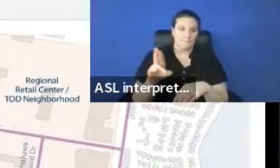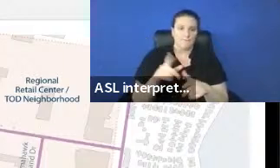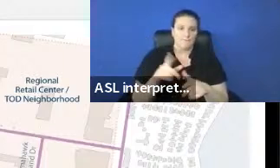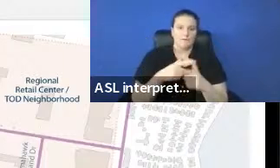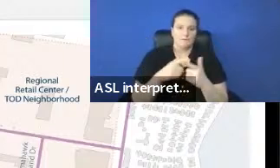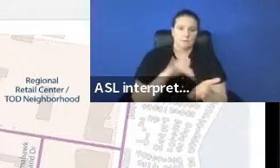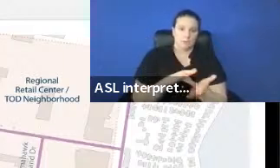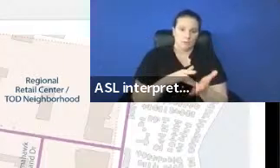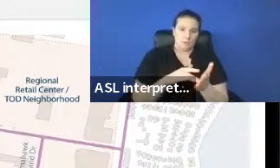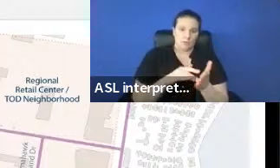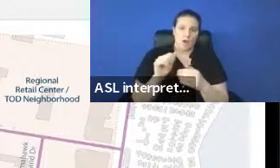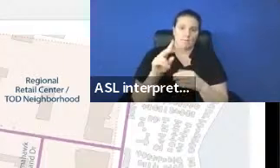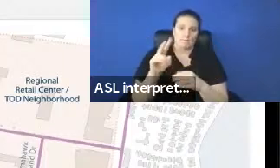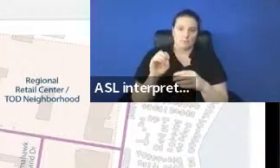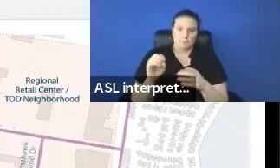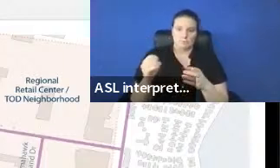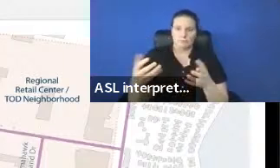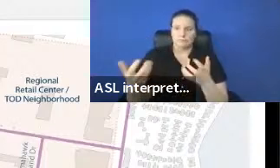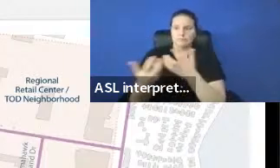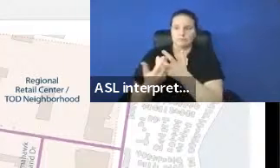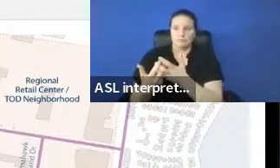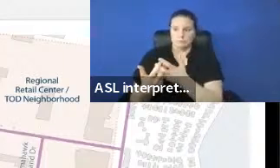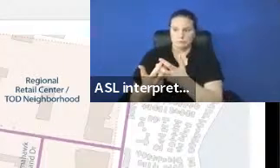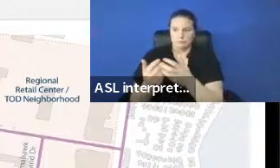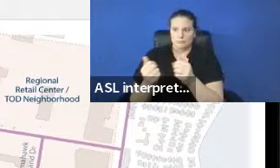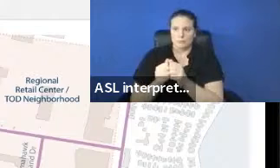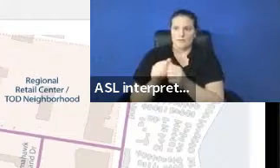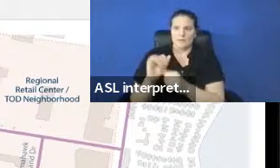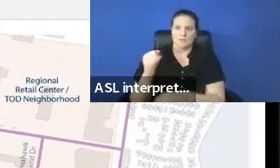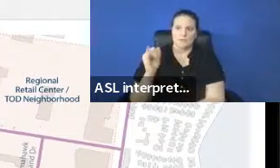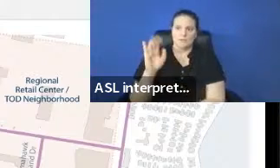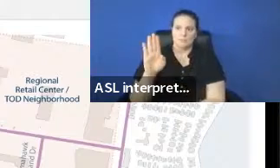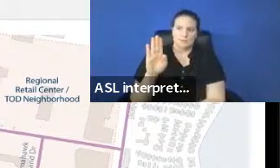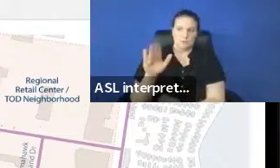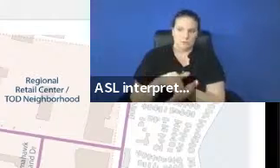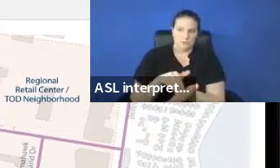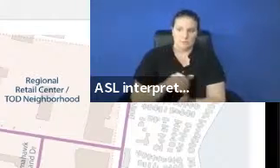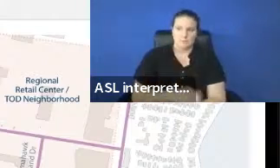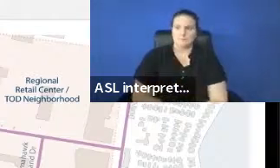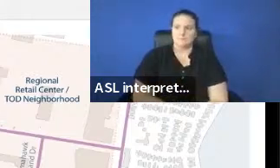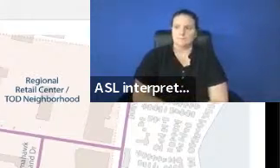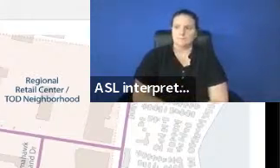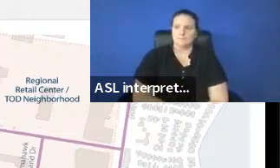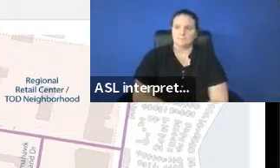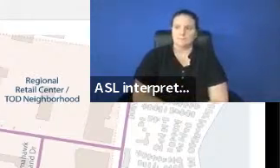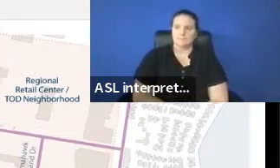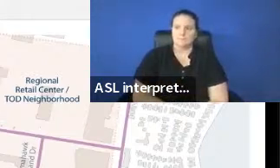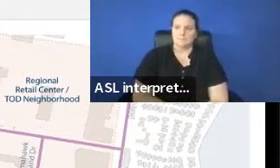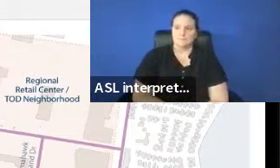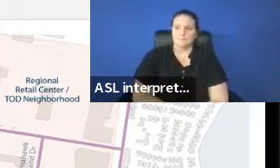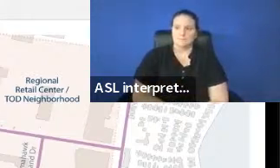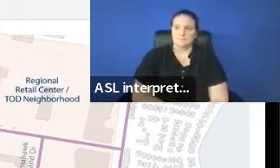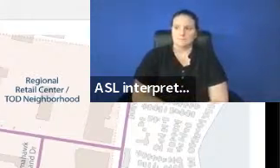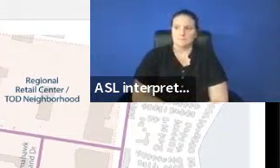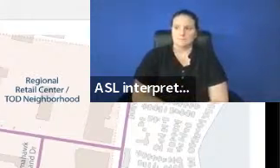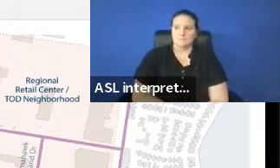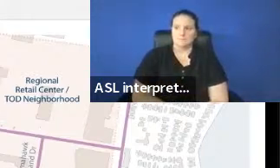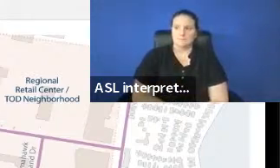Avenue, adjacent to the Jansen Beach Center. And let's go to the next one,